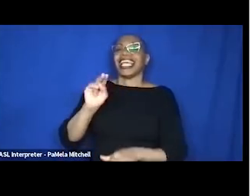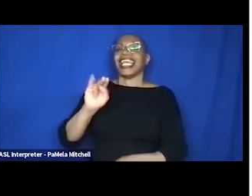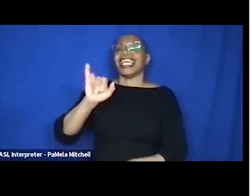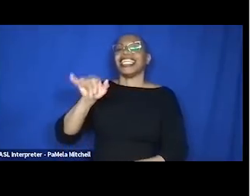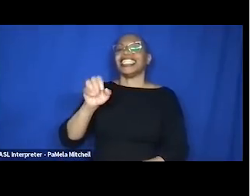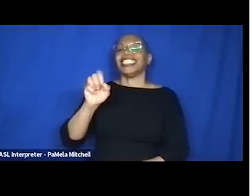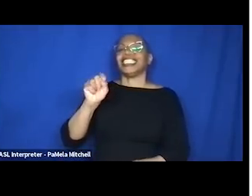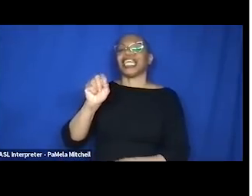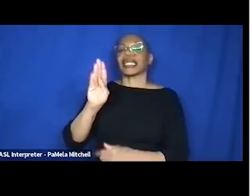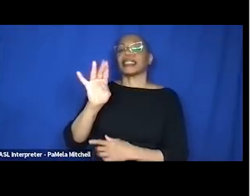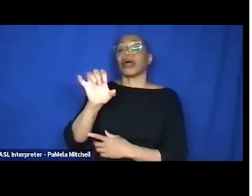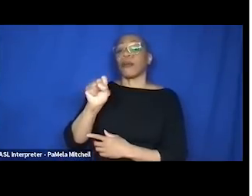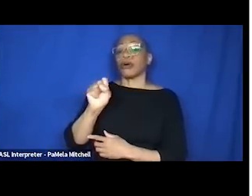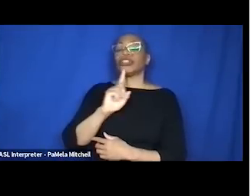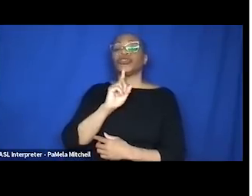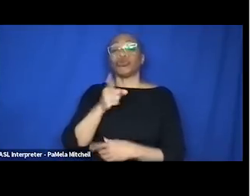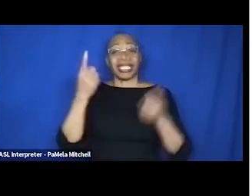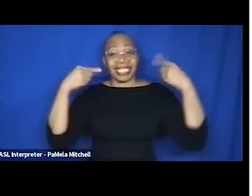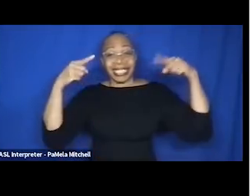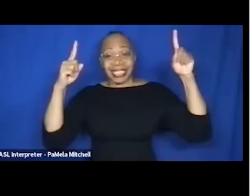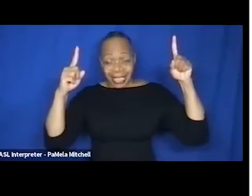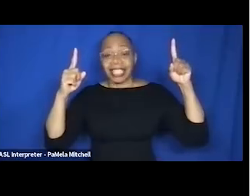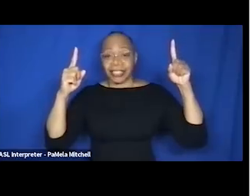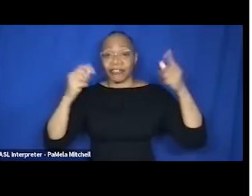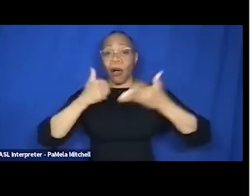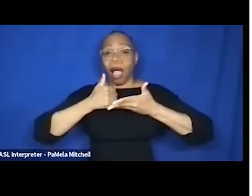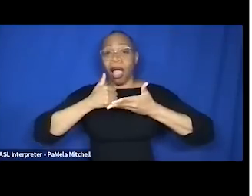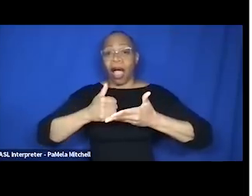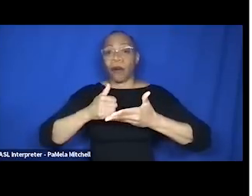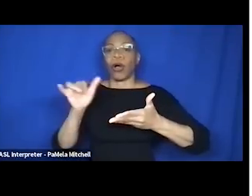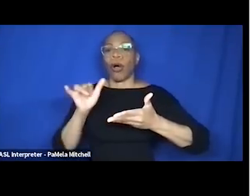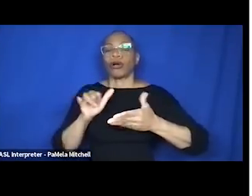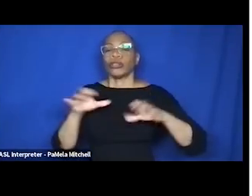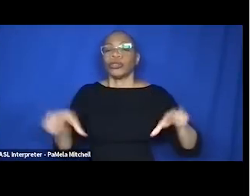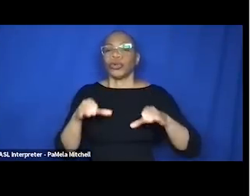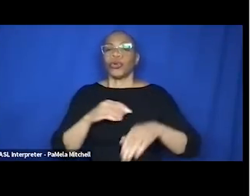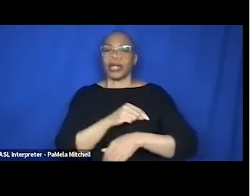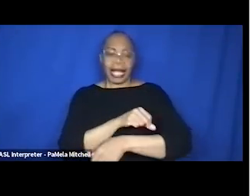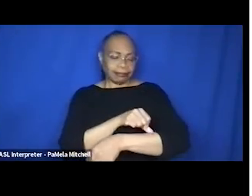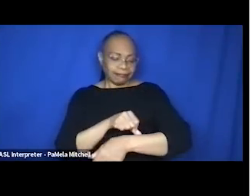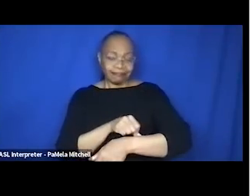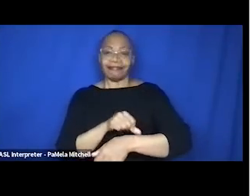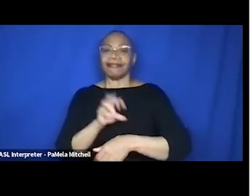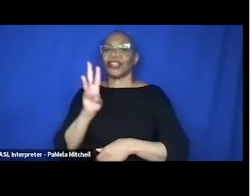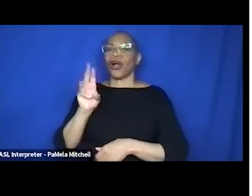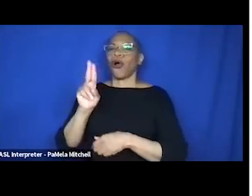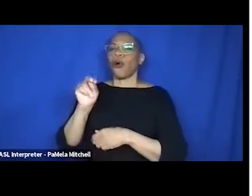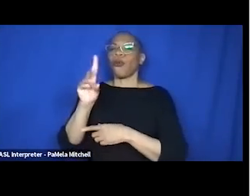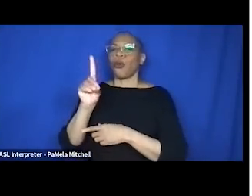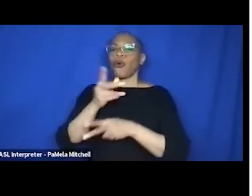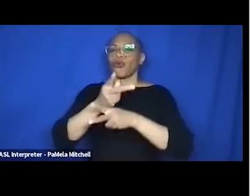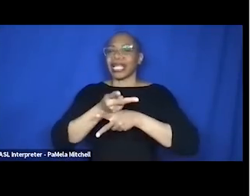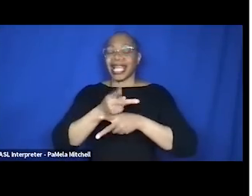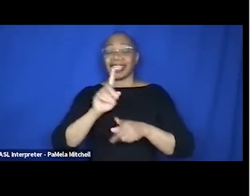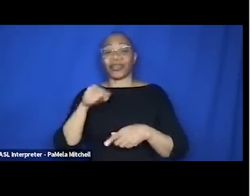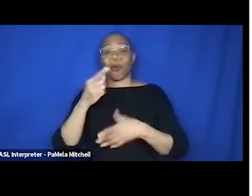it really works and it really helps tremendously. So we do a lot of wound care. That's one of the primary things that we see a